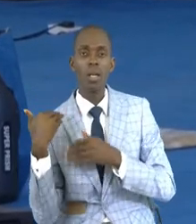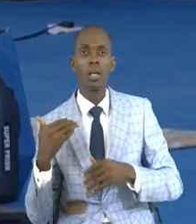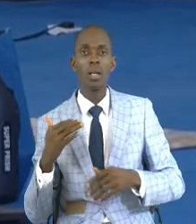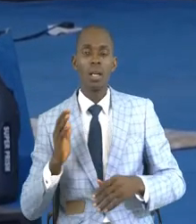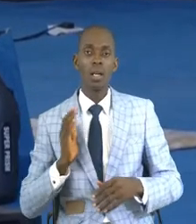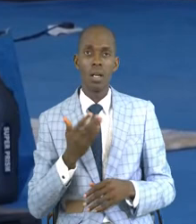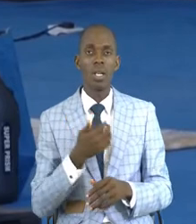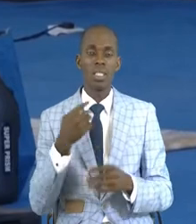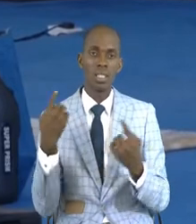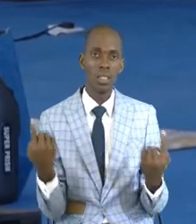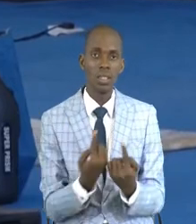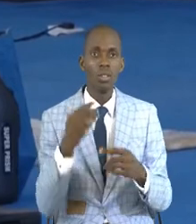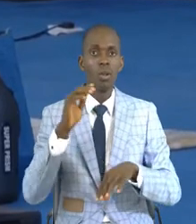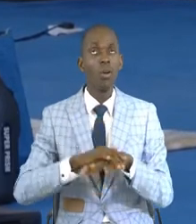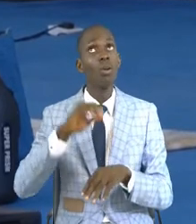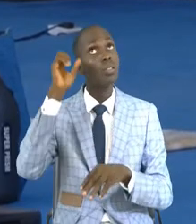the tree, that we,